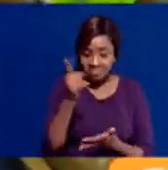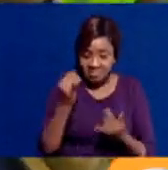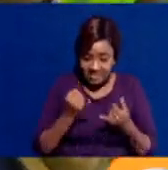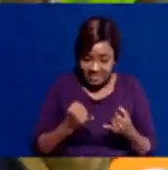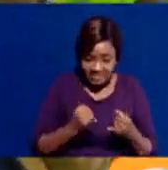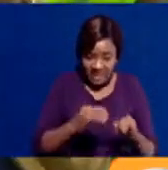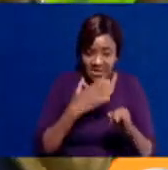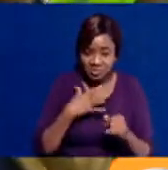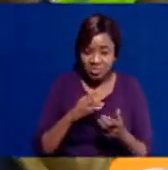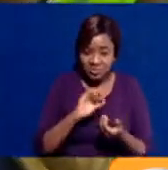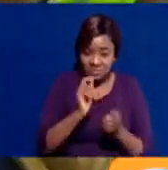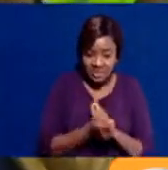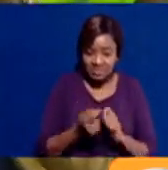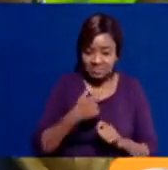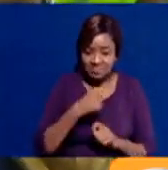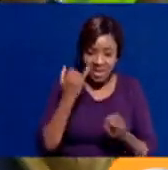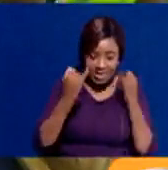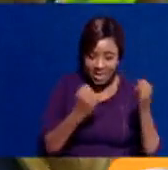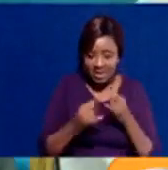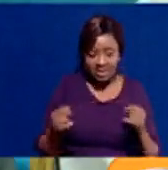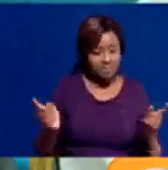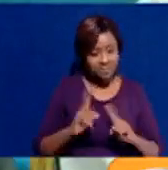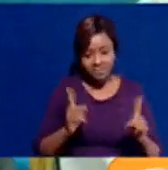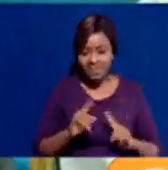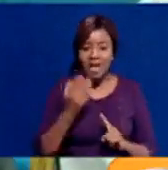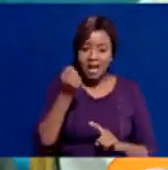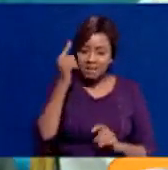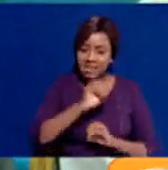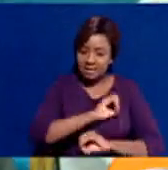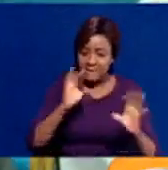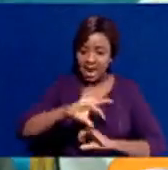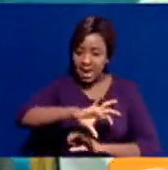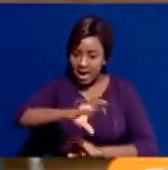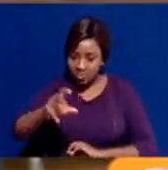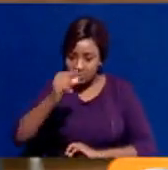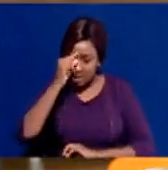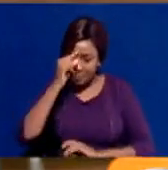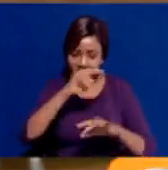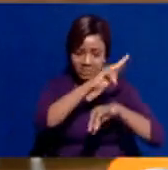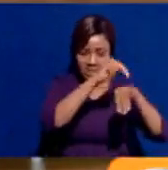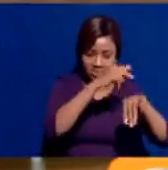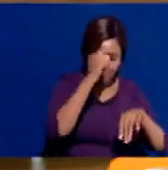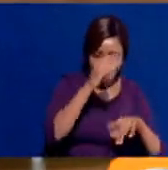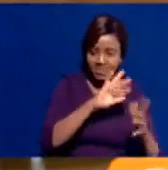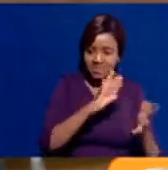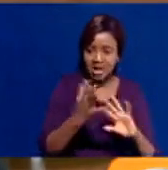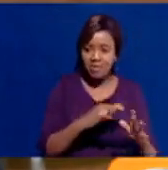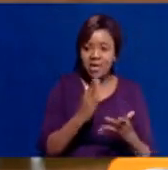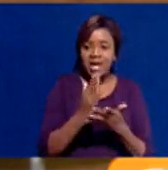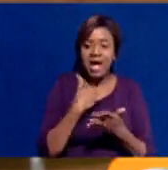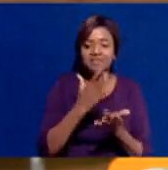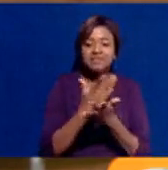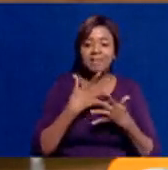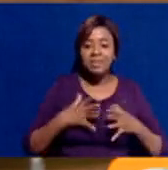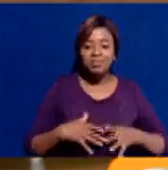the established constitutional delimitation of roles between the two levels of government. There are people who try to sow division where it does